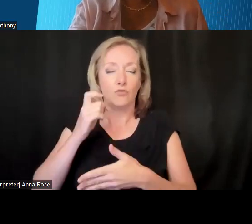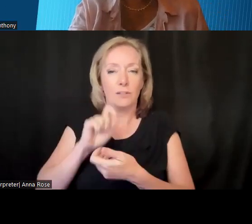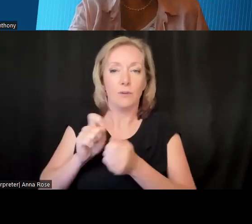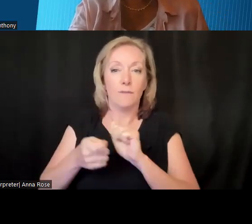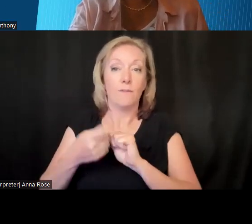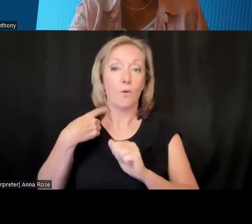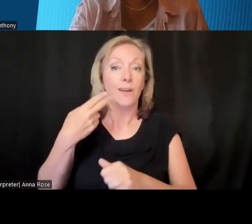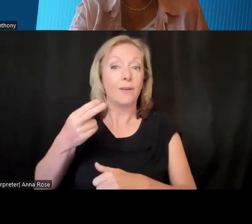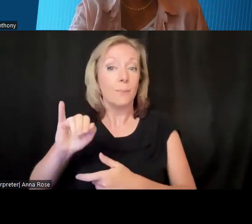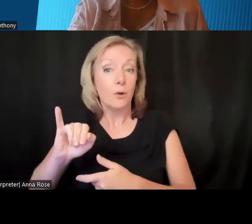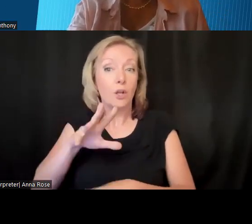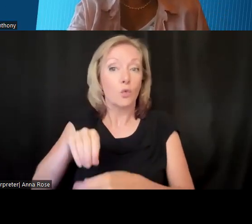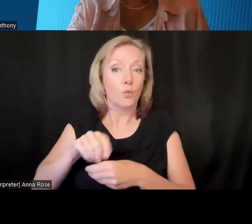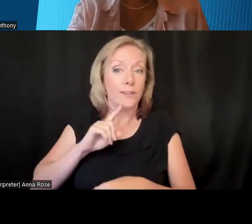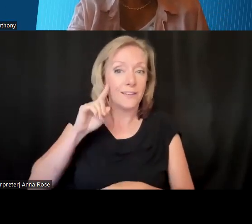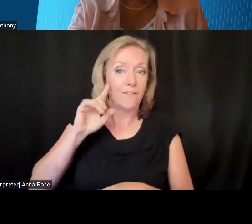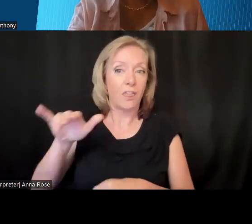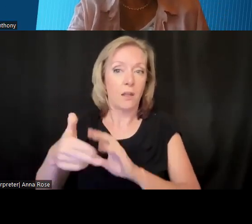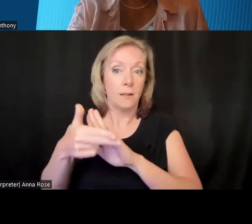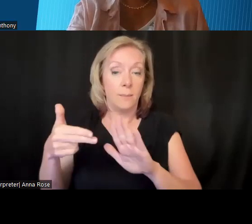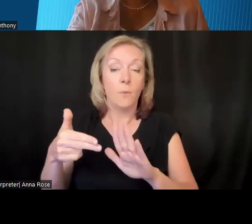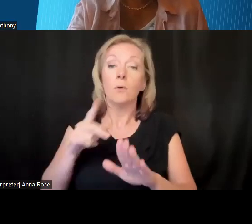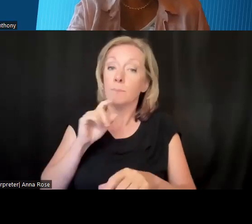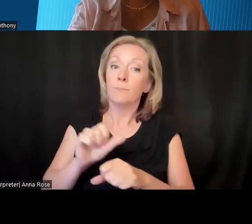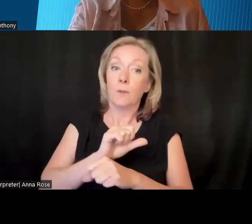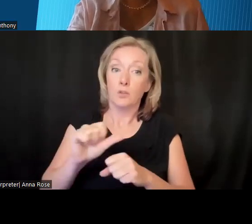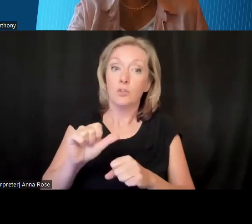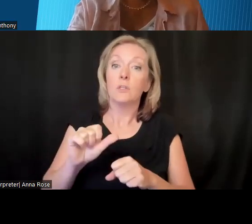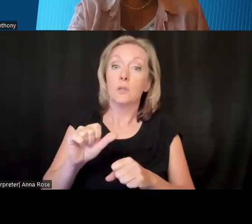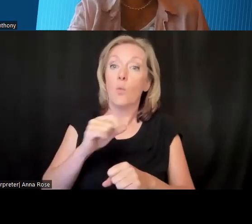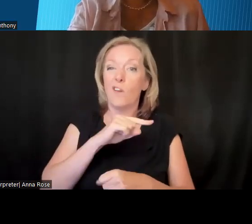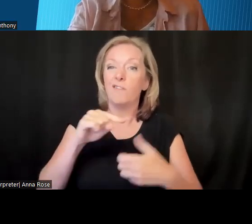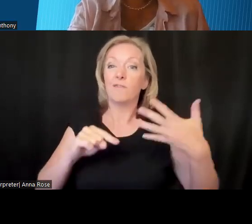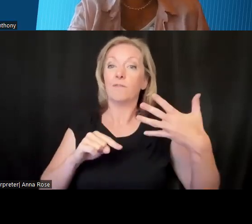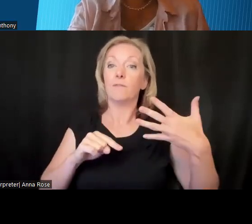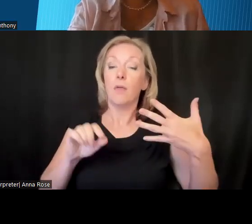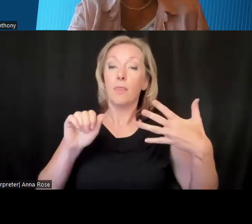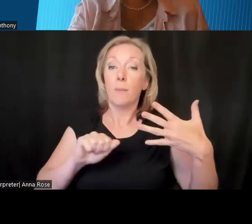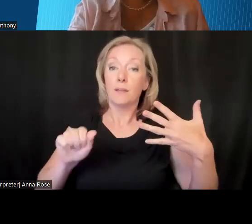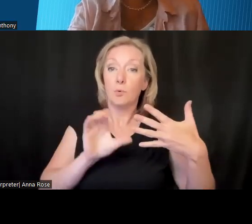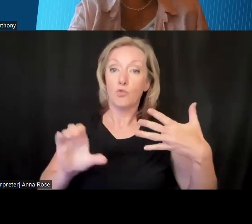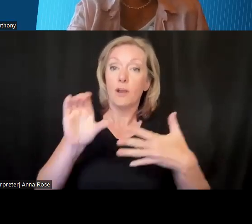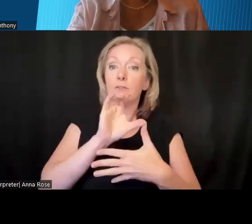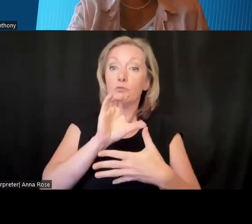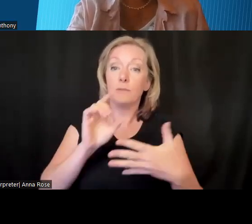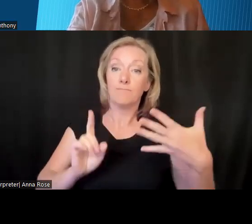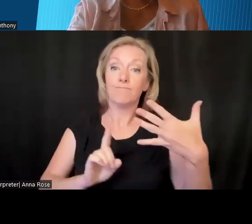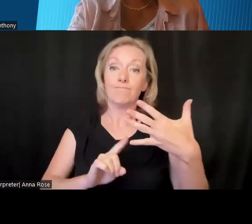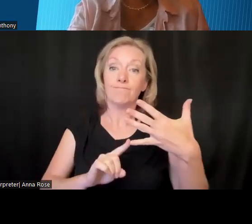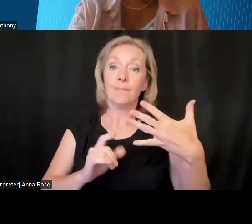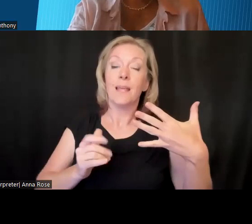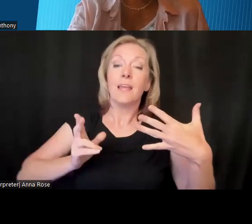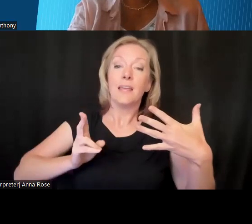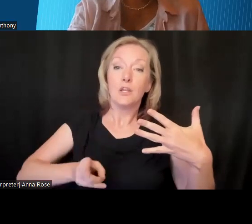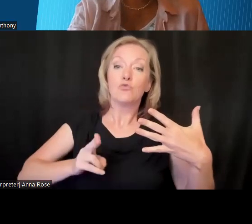hearing impairment, including deafness, we actually have one of the things that people can check as criteria is a